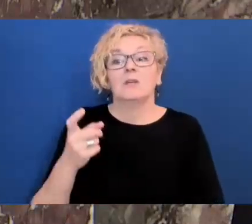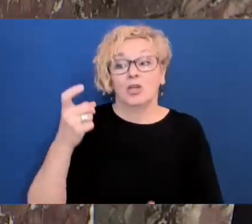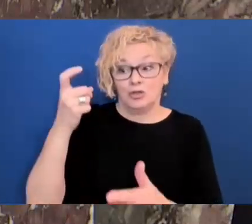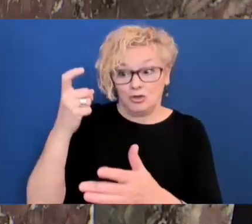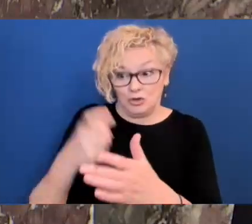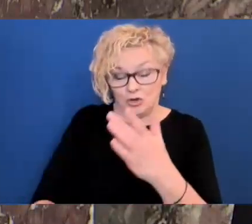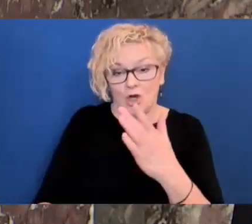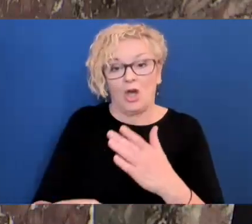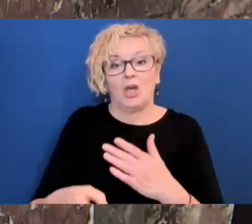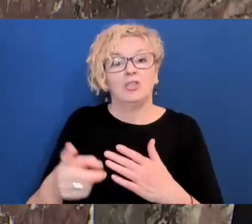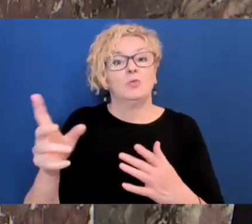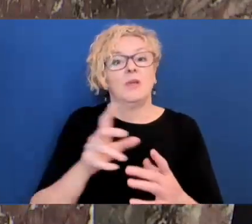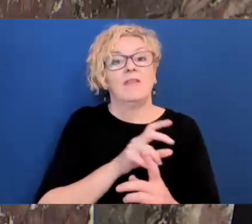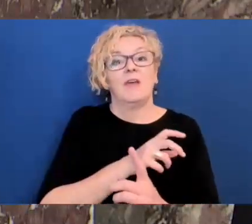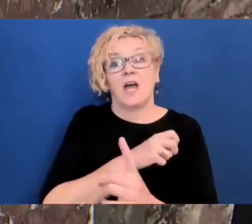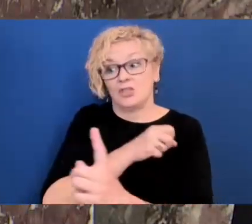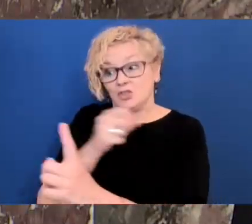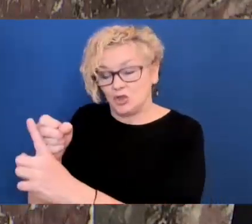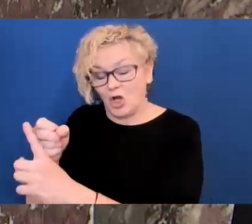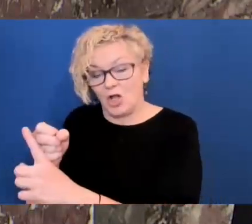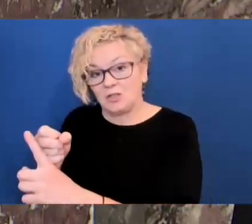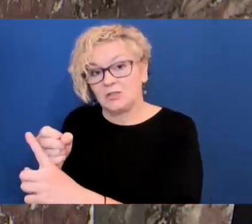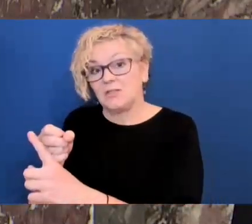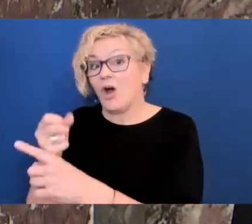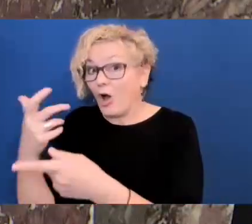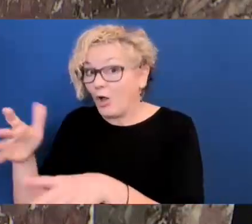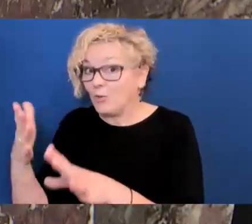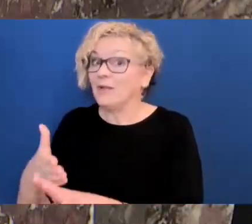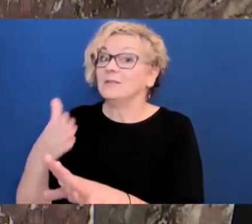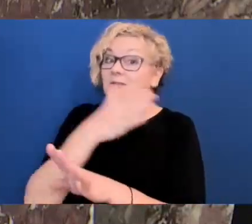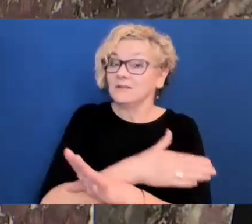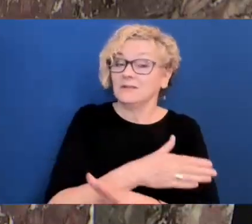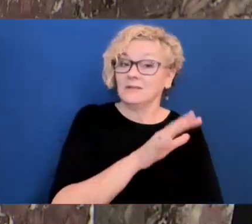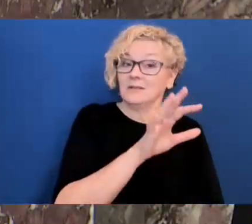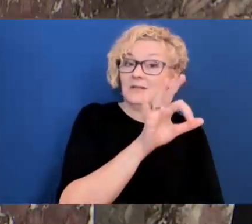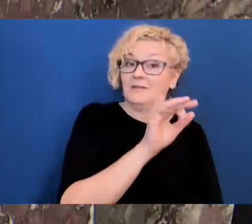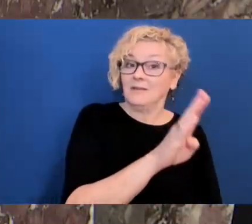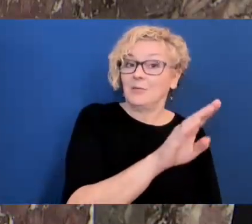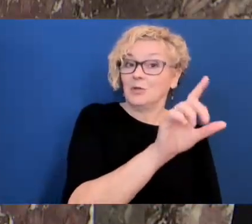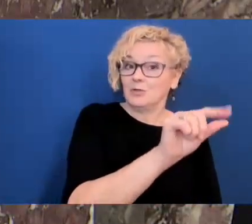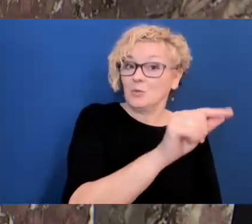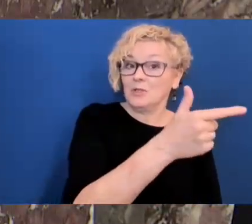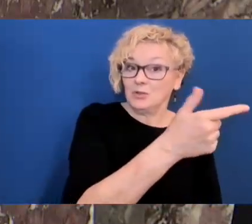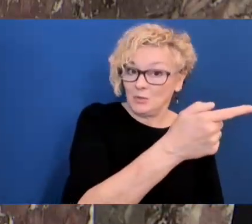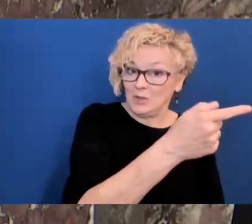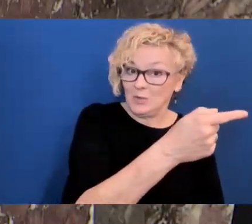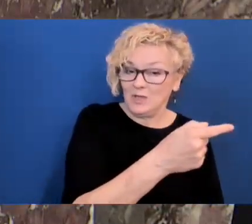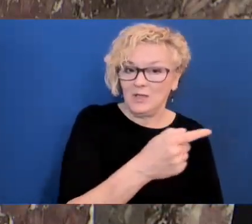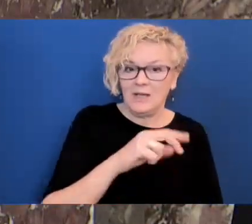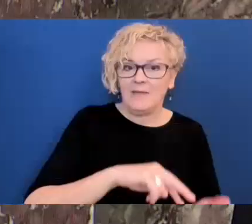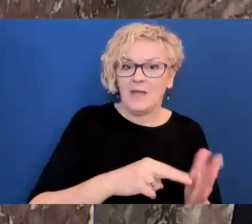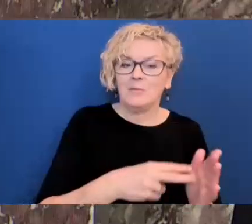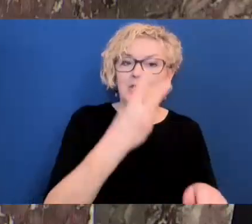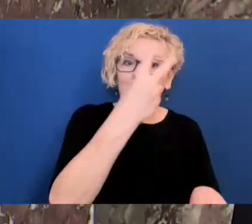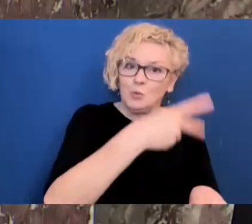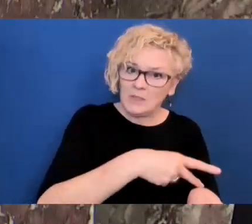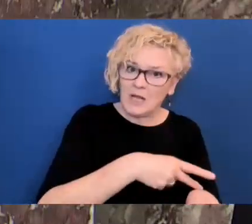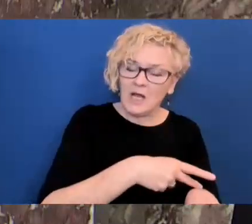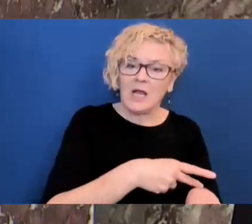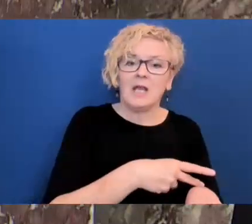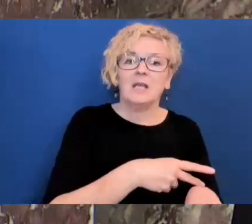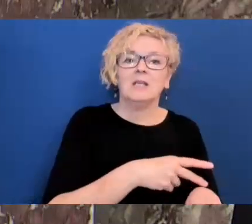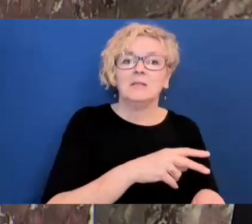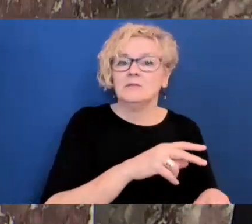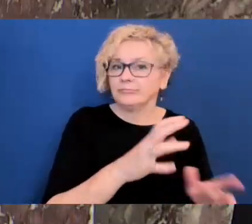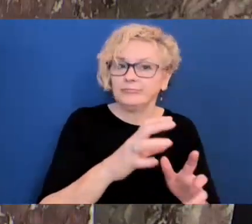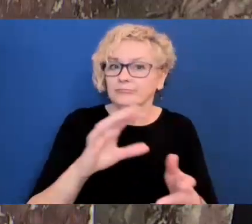officer in February 2021, 2 police interactions in the year before he killed a police officer 6 months